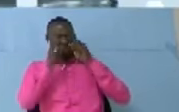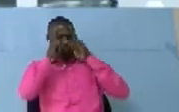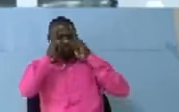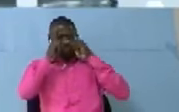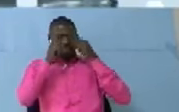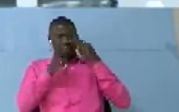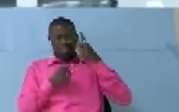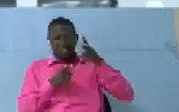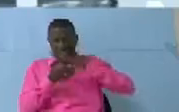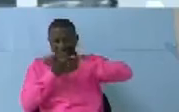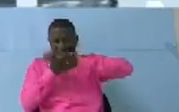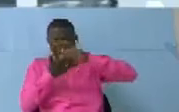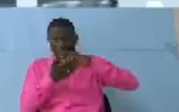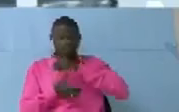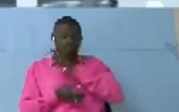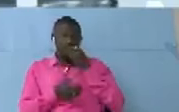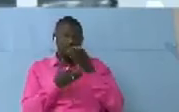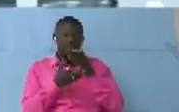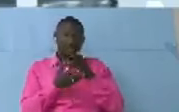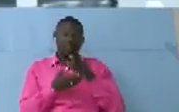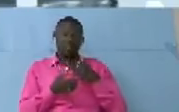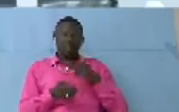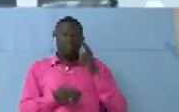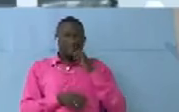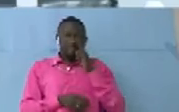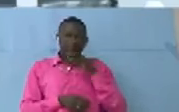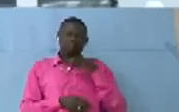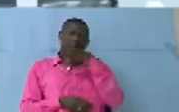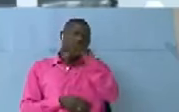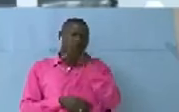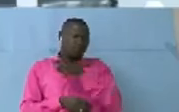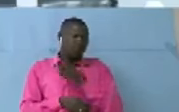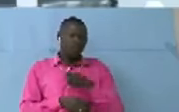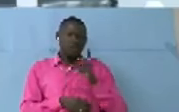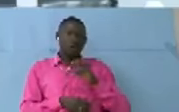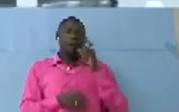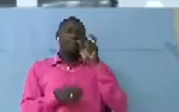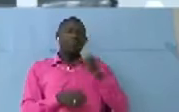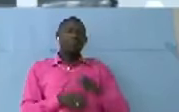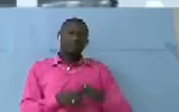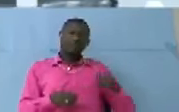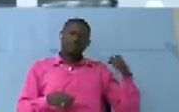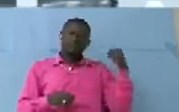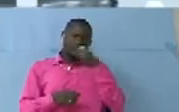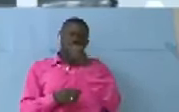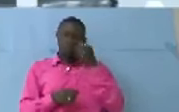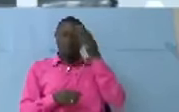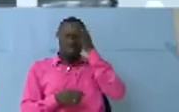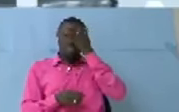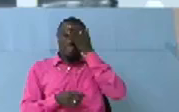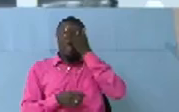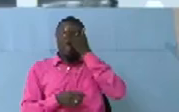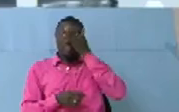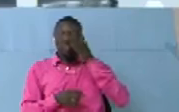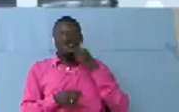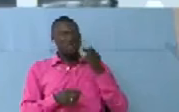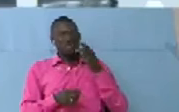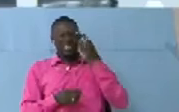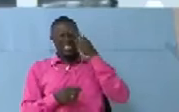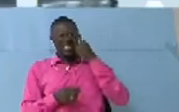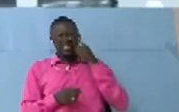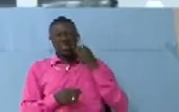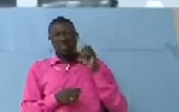to be able to see properly. And they said that I was trying to play the fool with them. One of them hit me on my eyes, and I told him we are going to spare